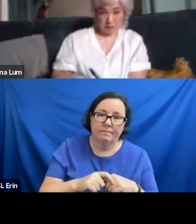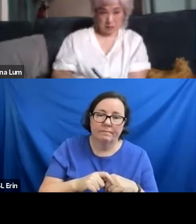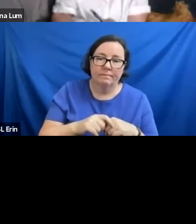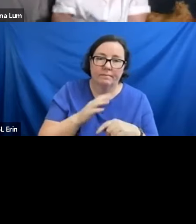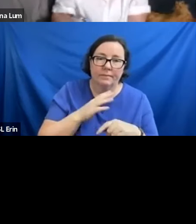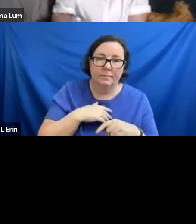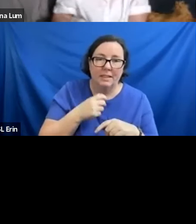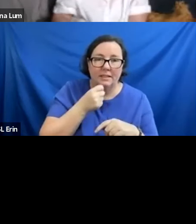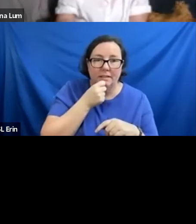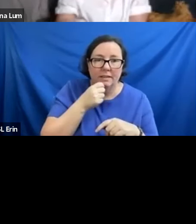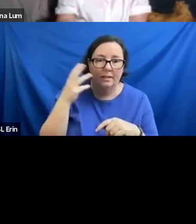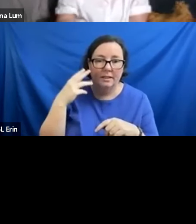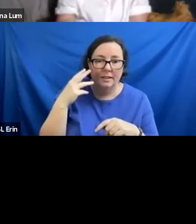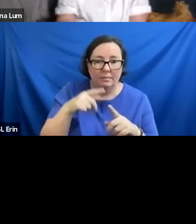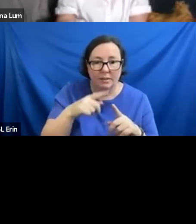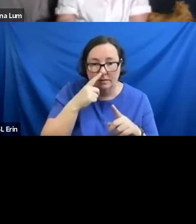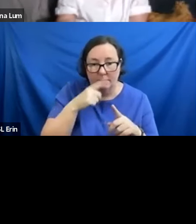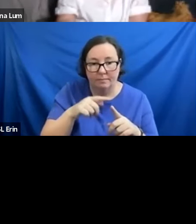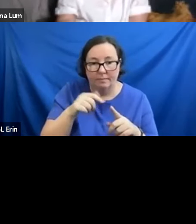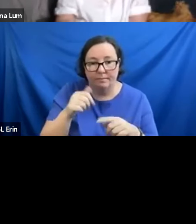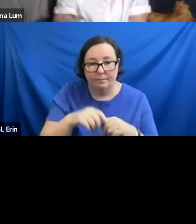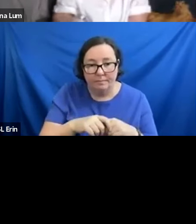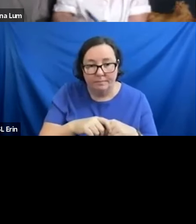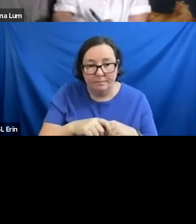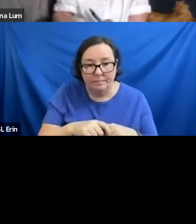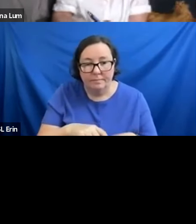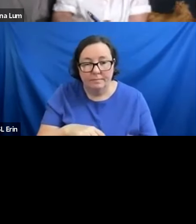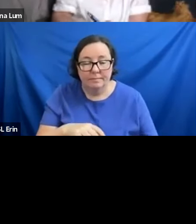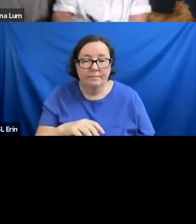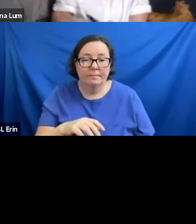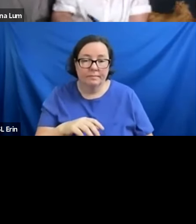Please turn on your camera and unmute yourself.